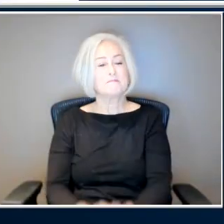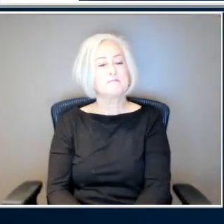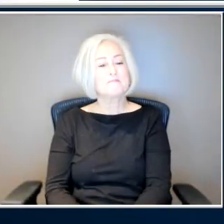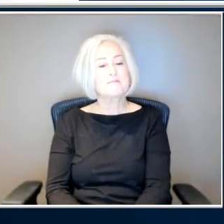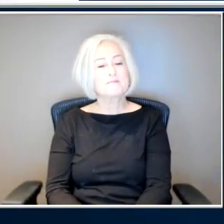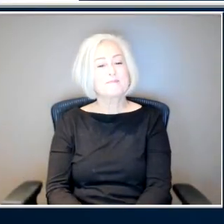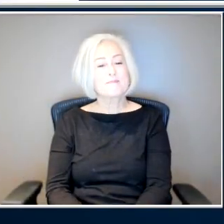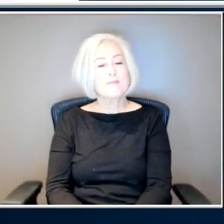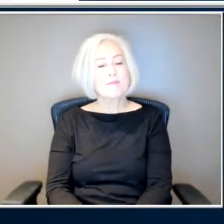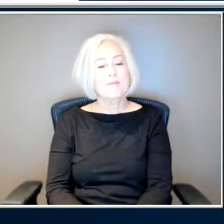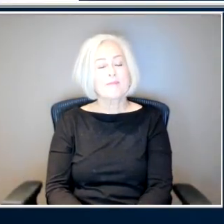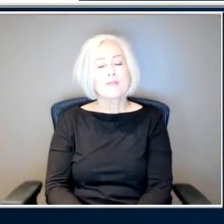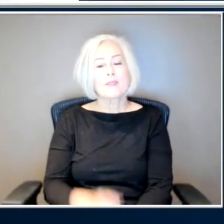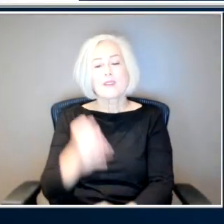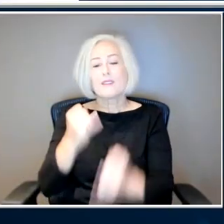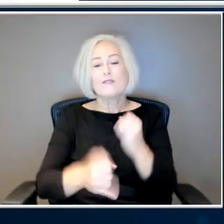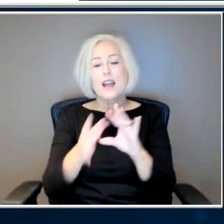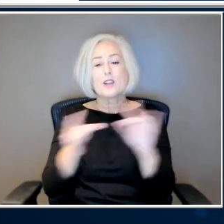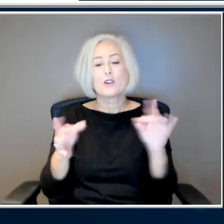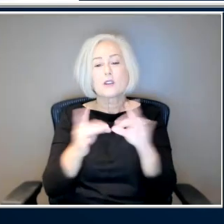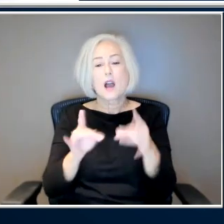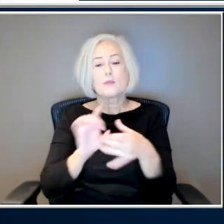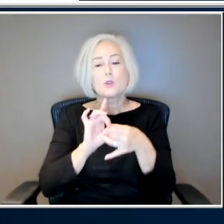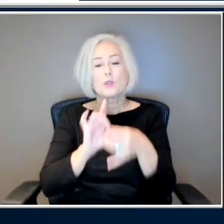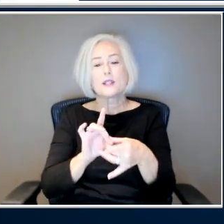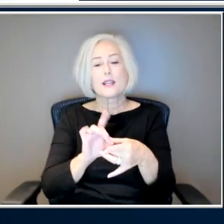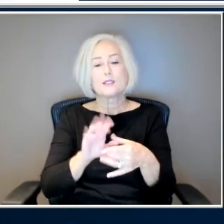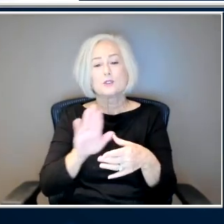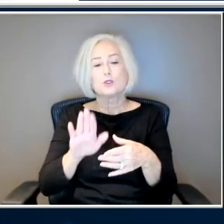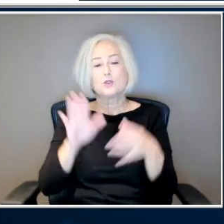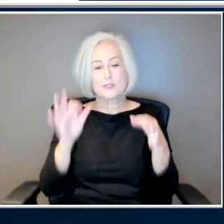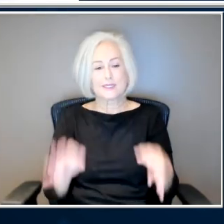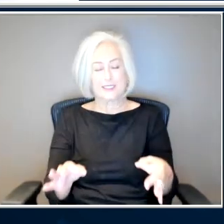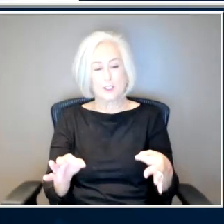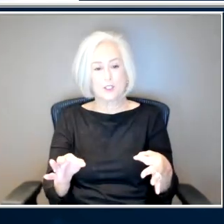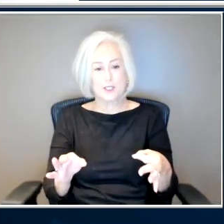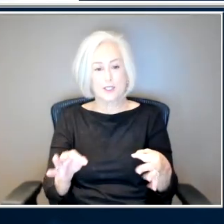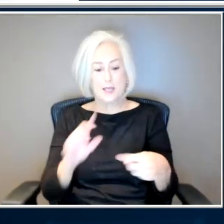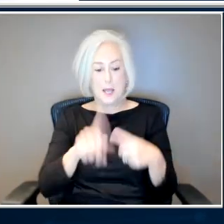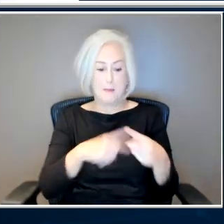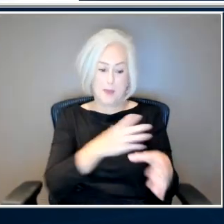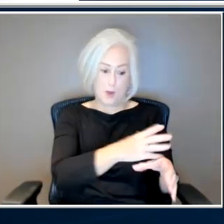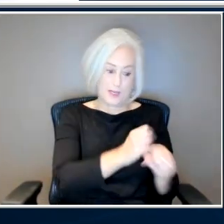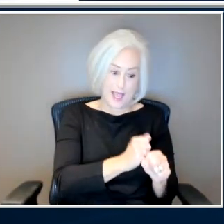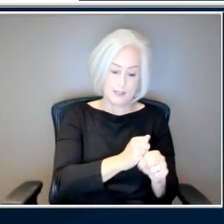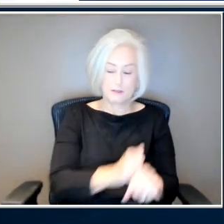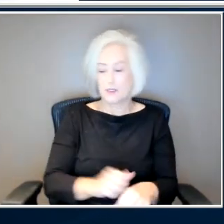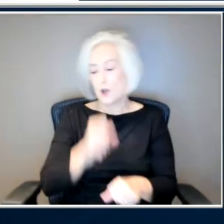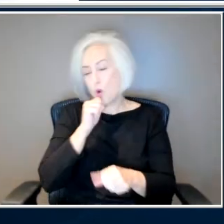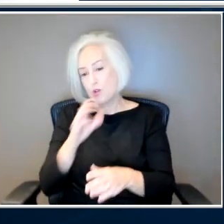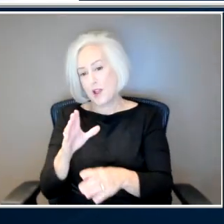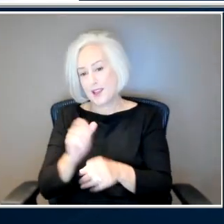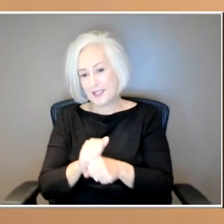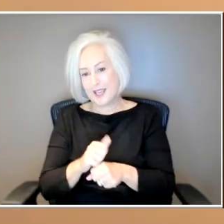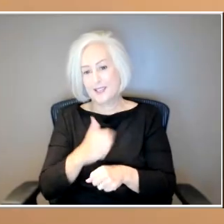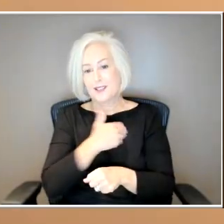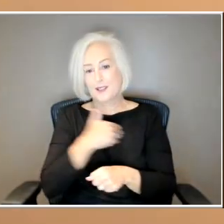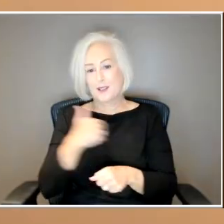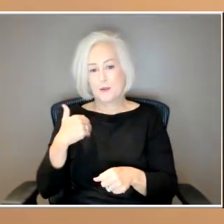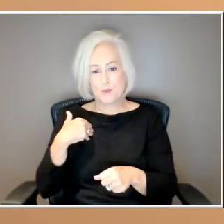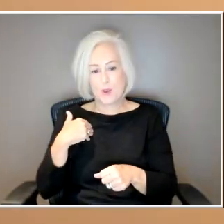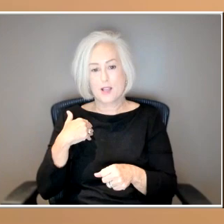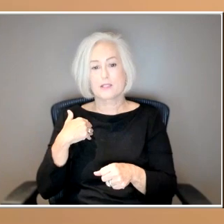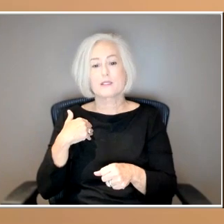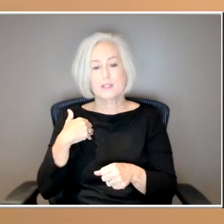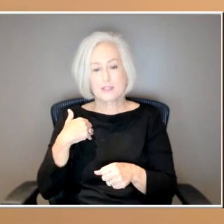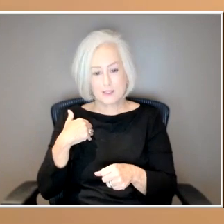takeaway today when it comes to the decision of whether or whether not to get a risk-reducing mastectomy? I think